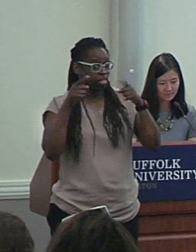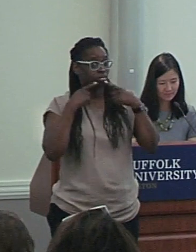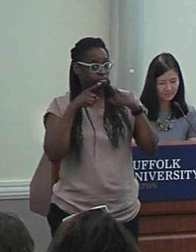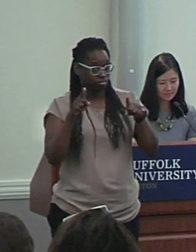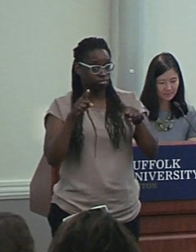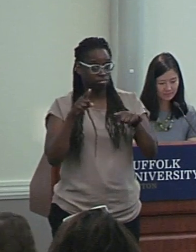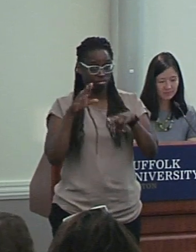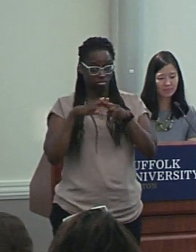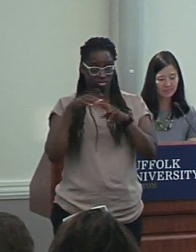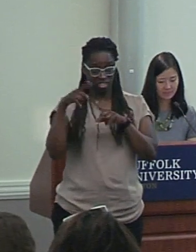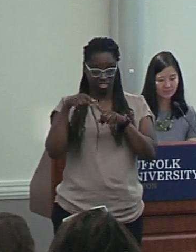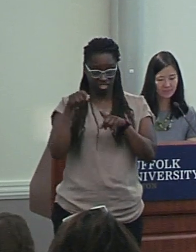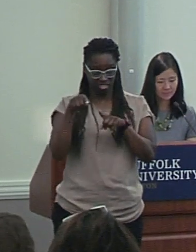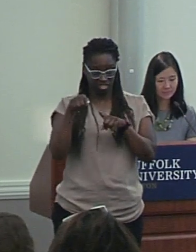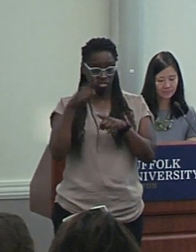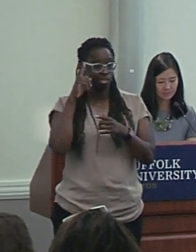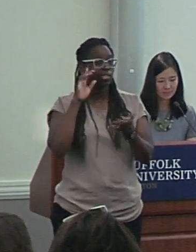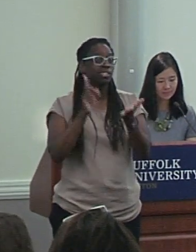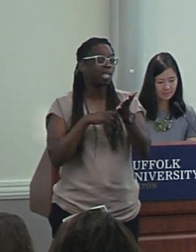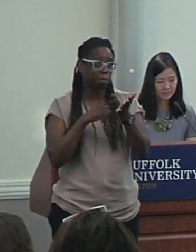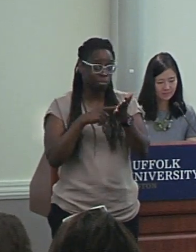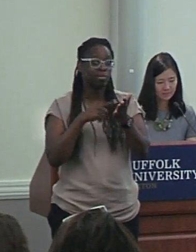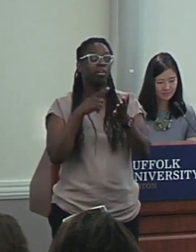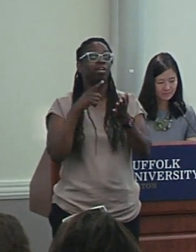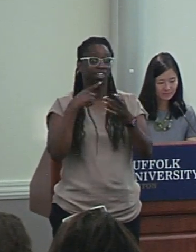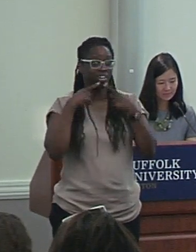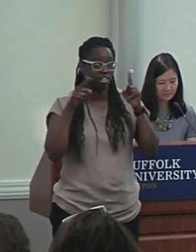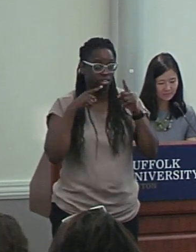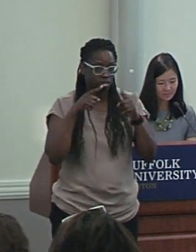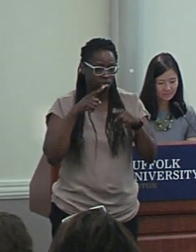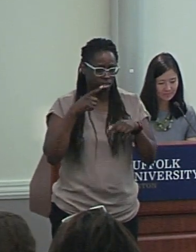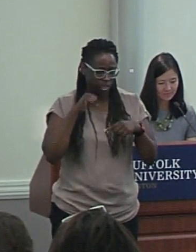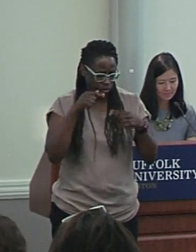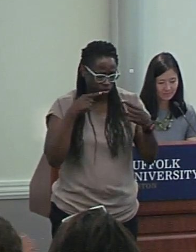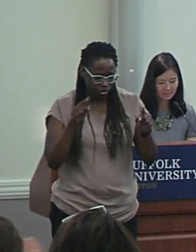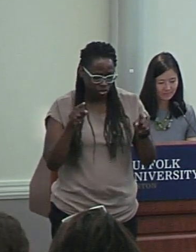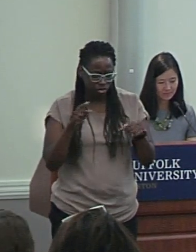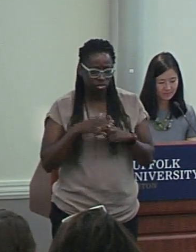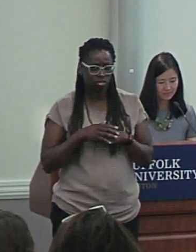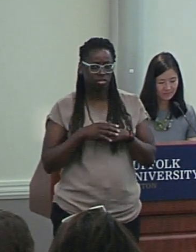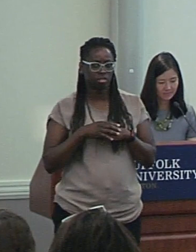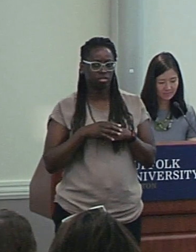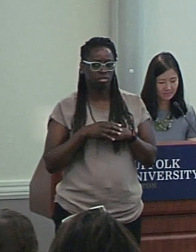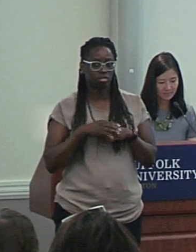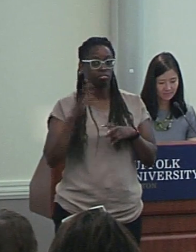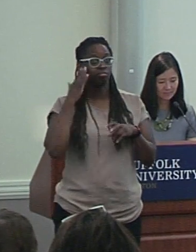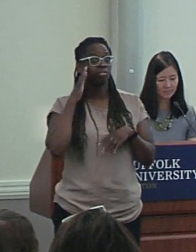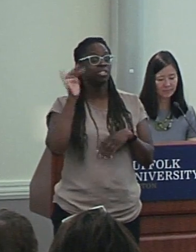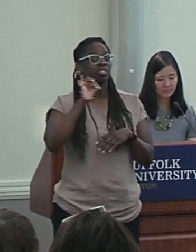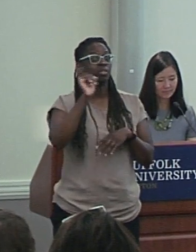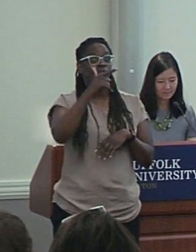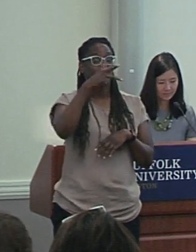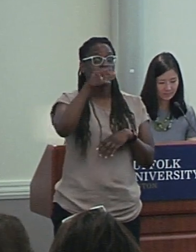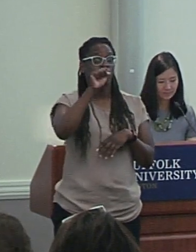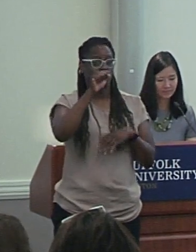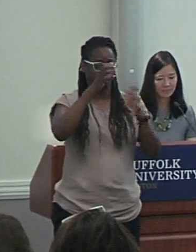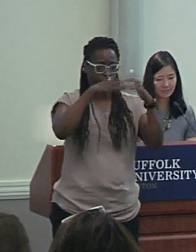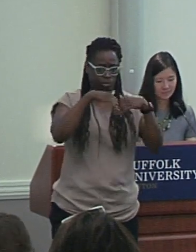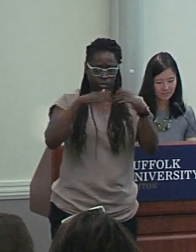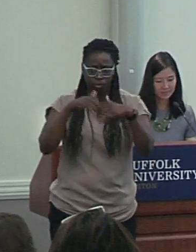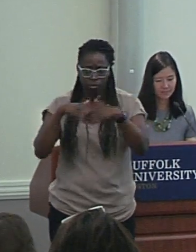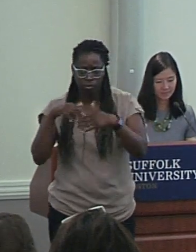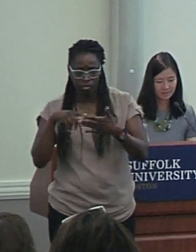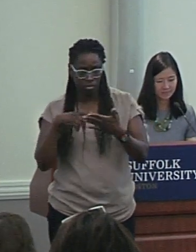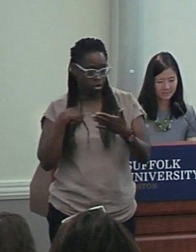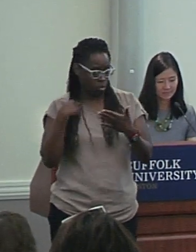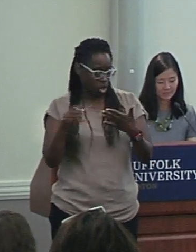always make them. They'll say that the GPS breaks down, and the drivers don't want to do it.